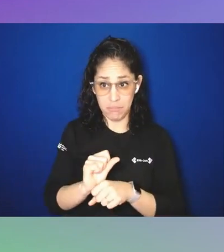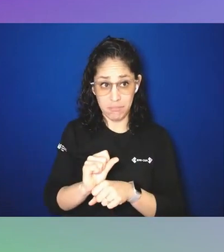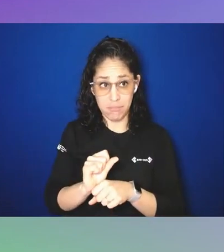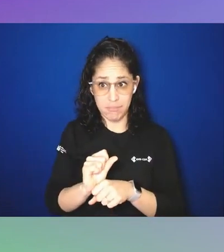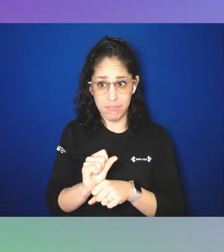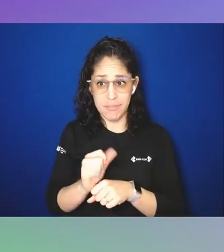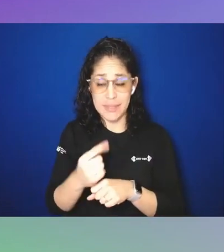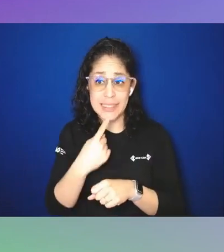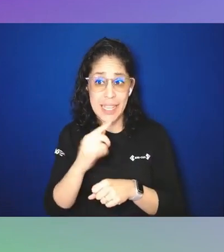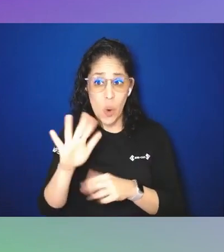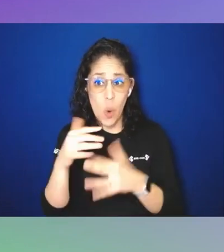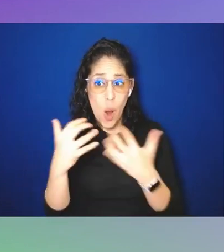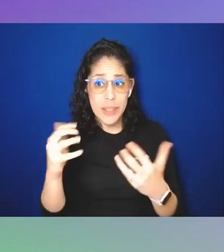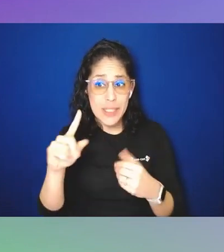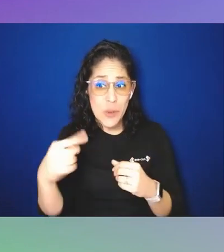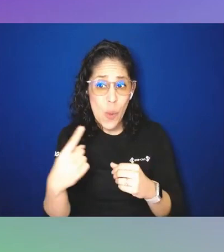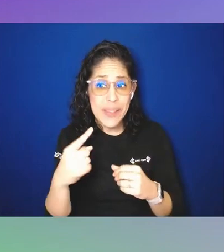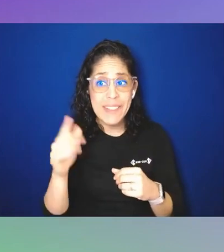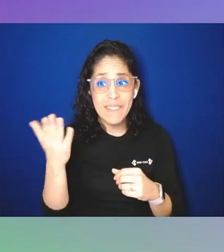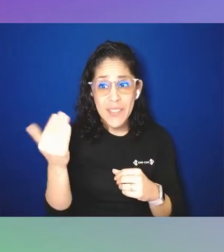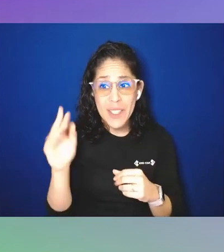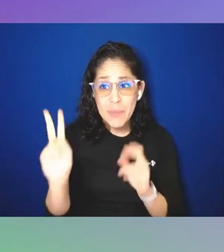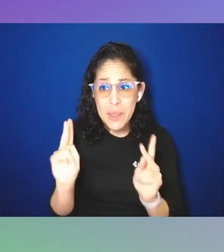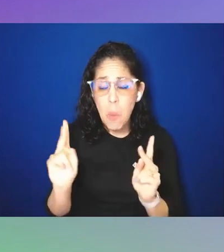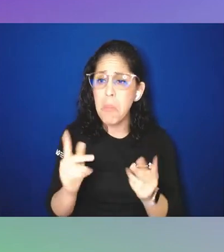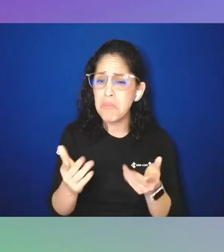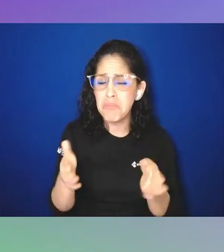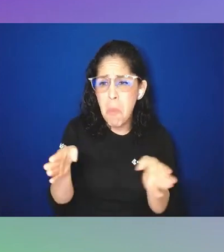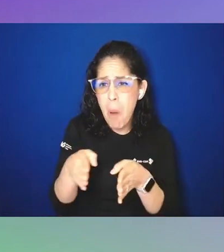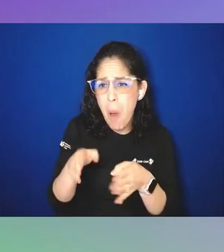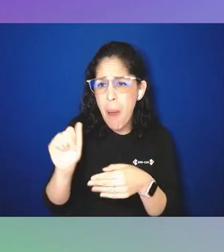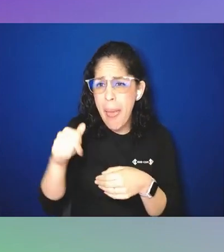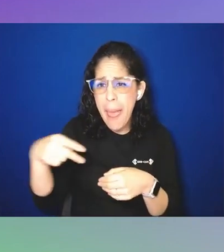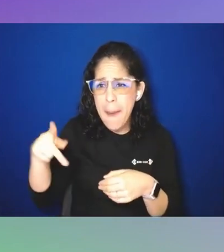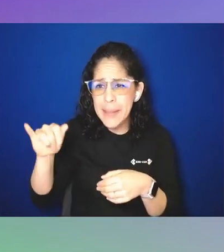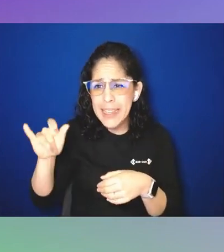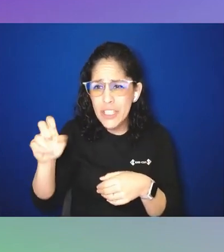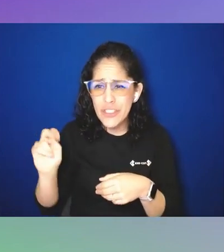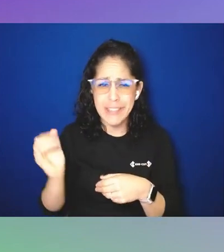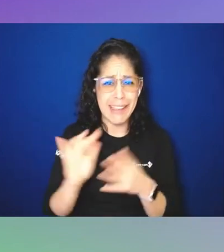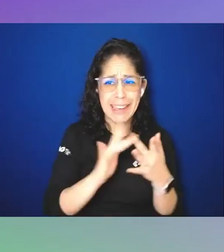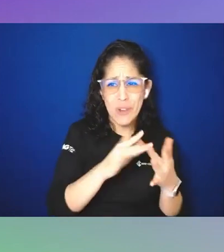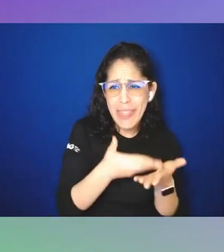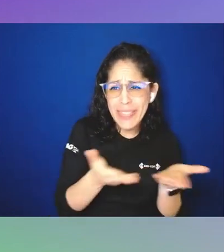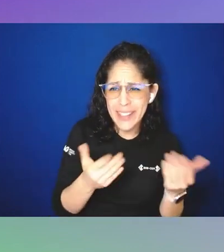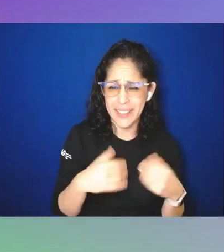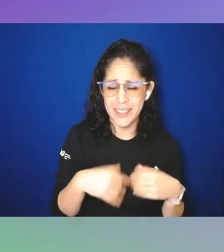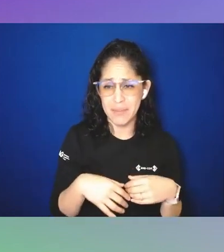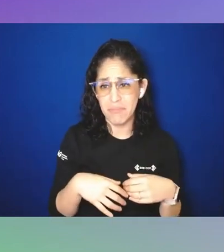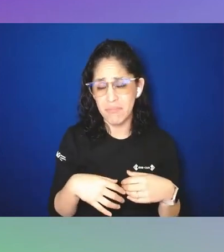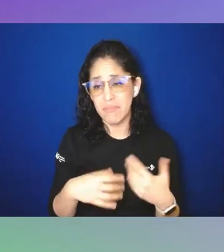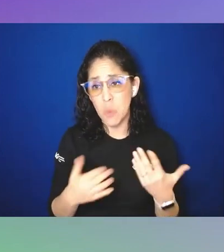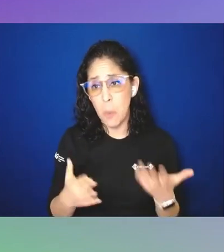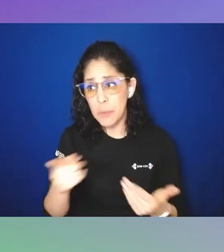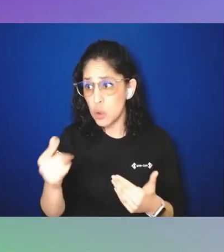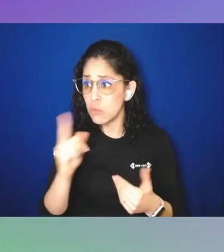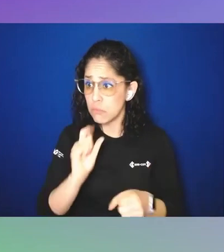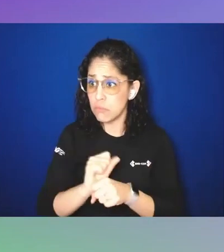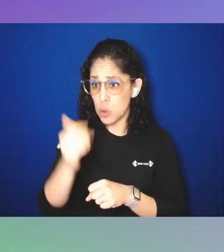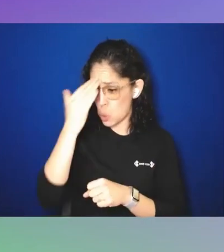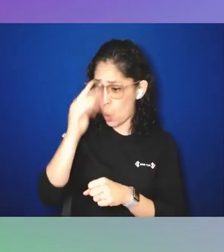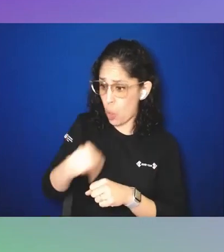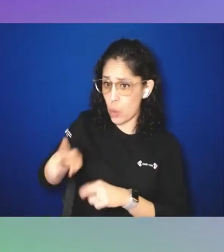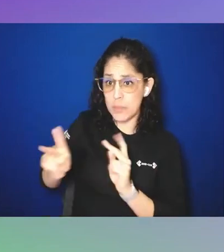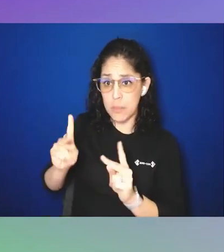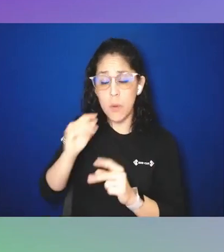is only 15 people. It's a tiny application for a small, like an intranet thing or something like that. Um, one of those people